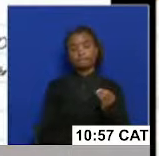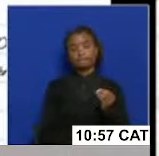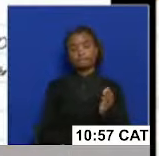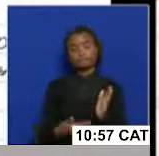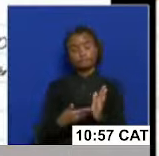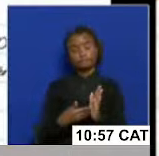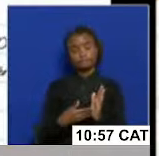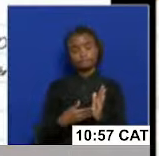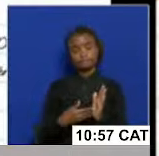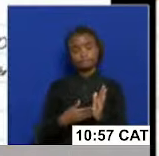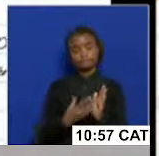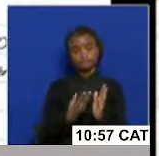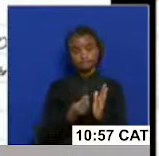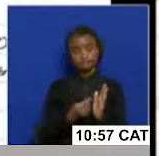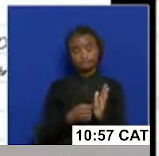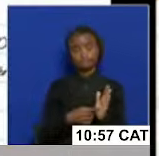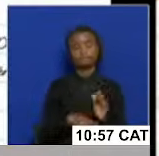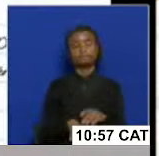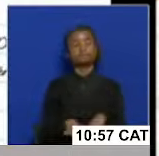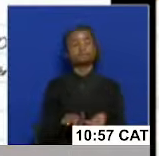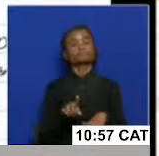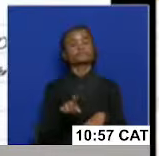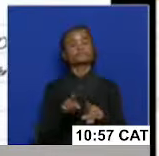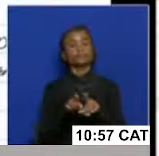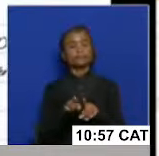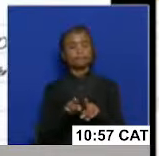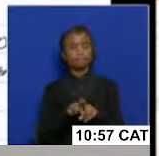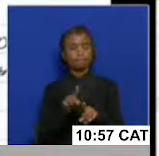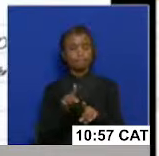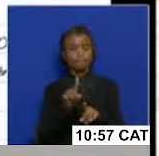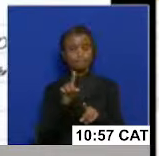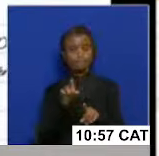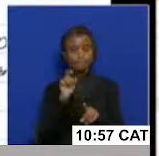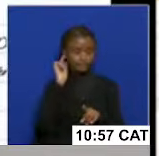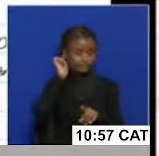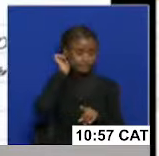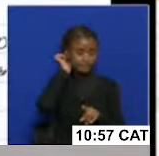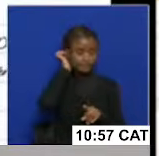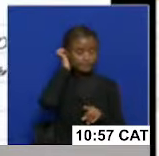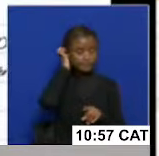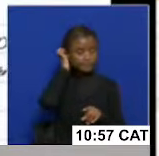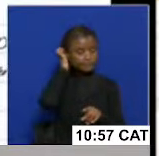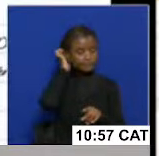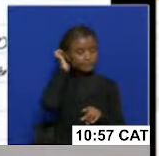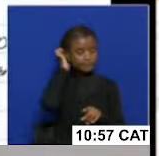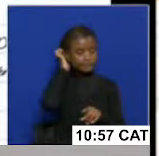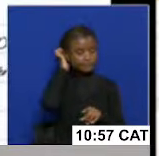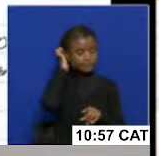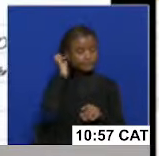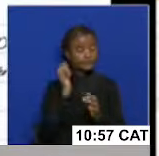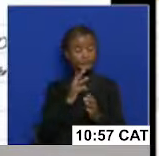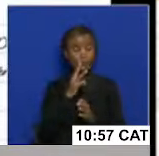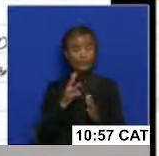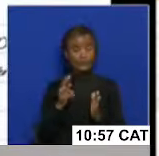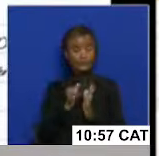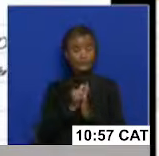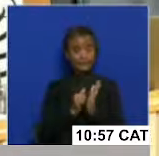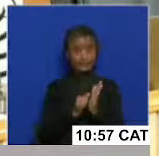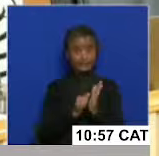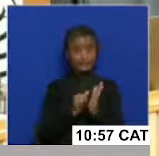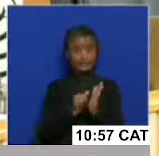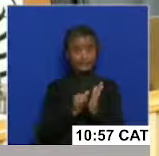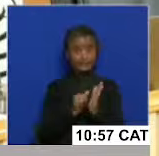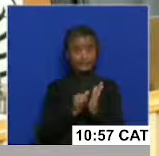In a similar vein to the warning statement we just previously went through, this is another